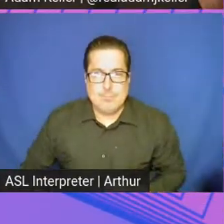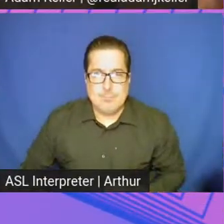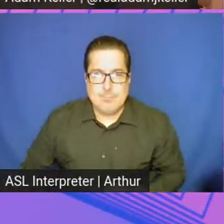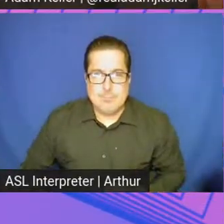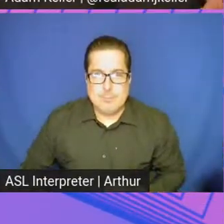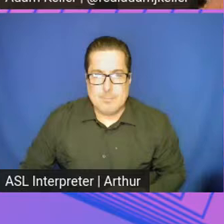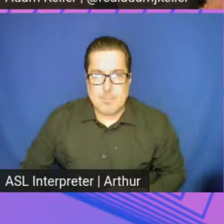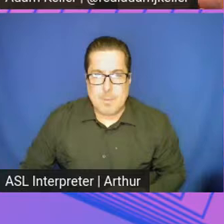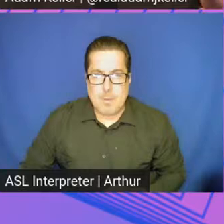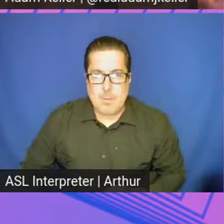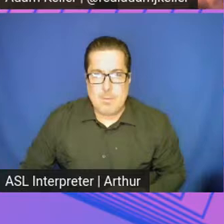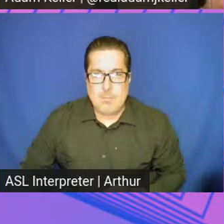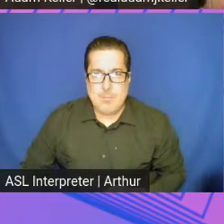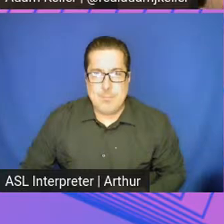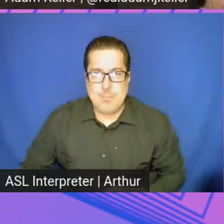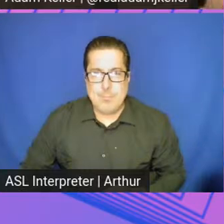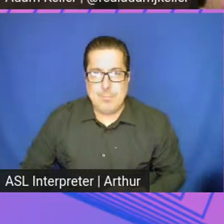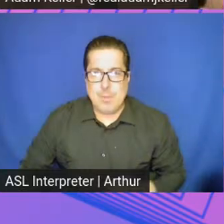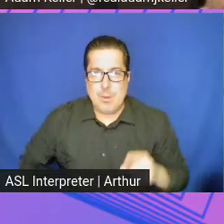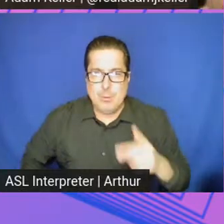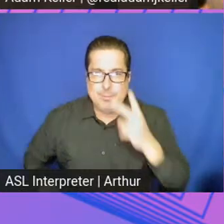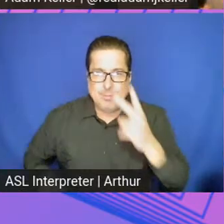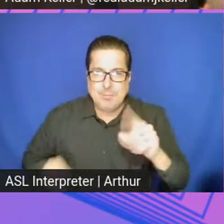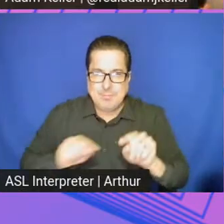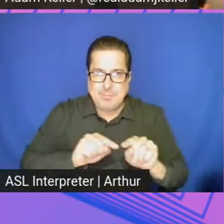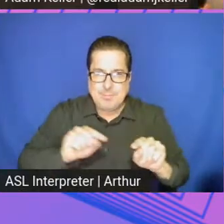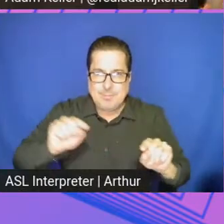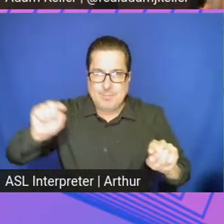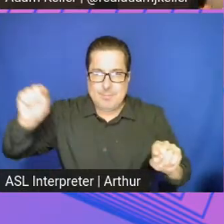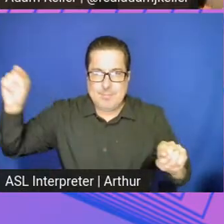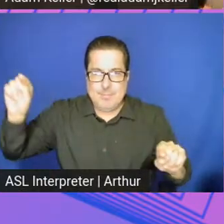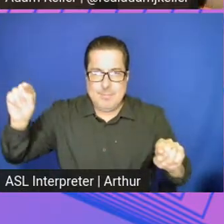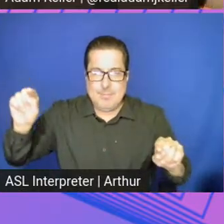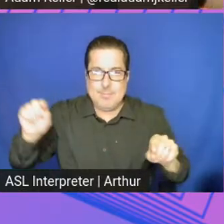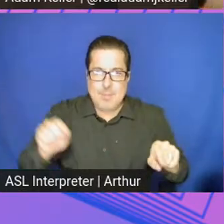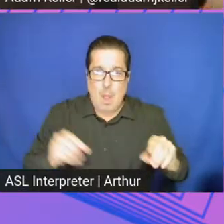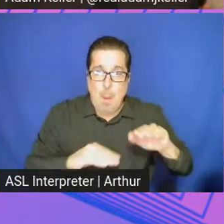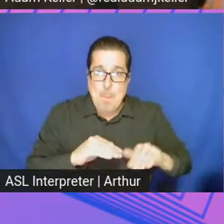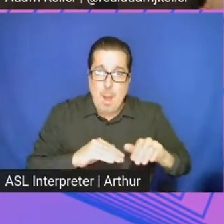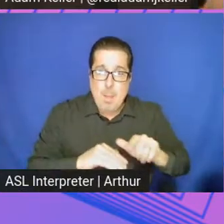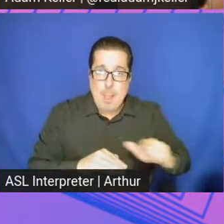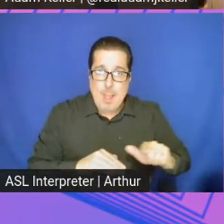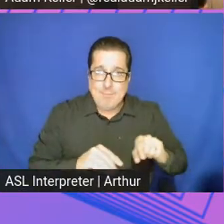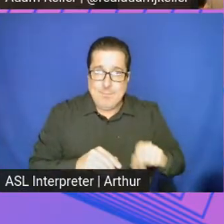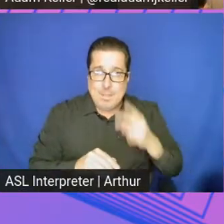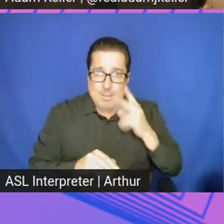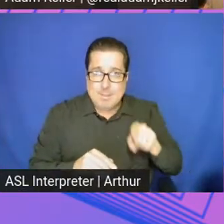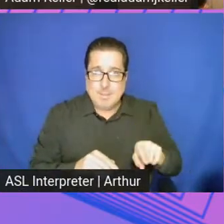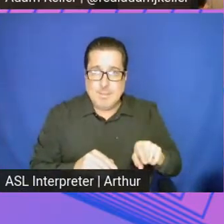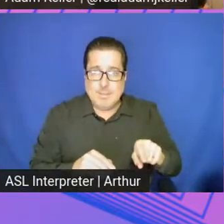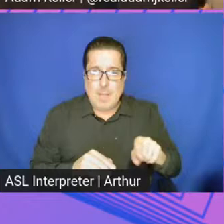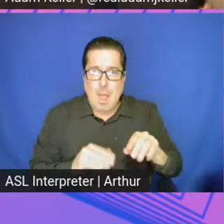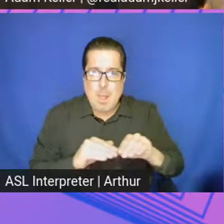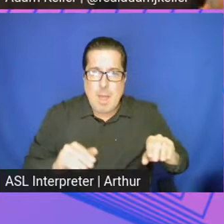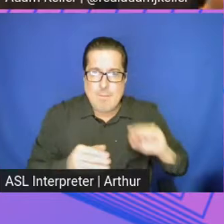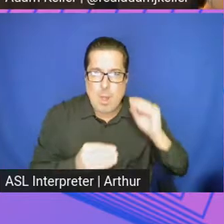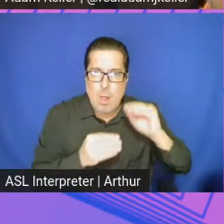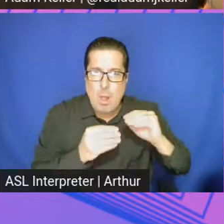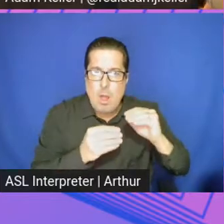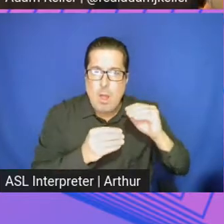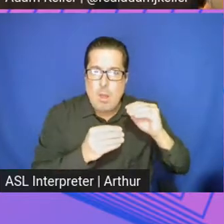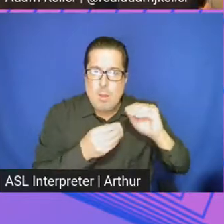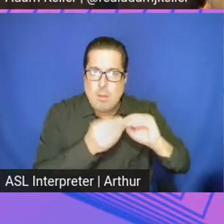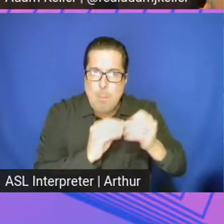line graph. The bottom left represents the required level of knowledge needed to